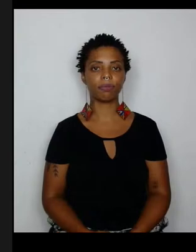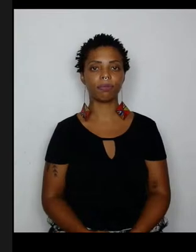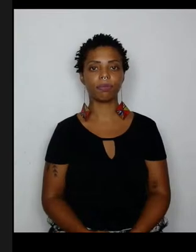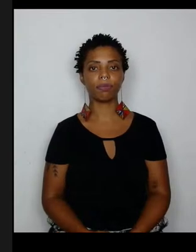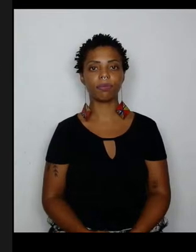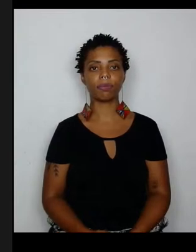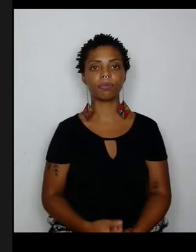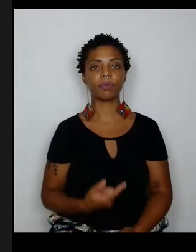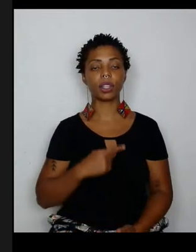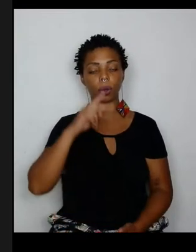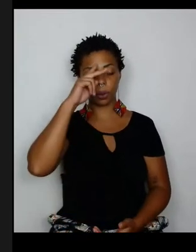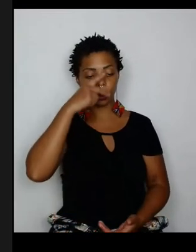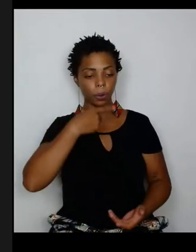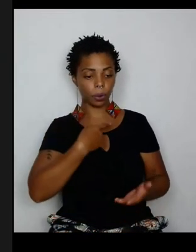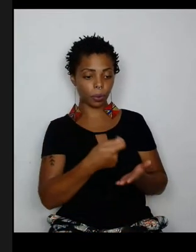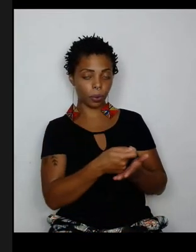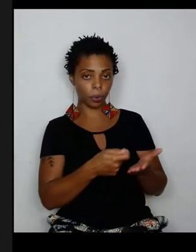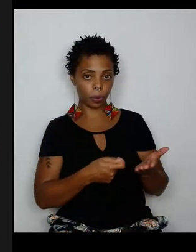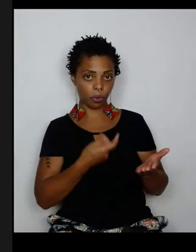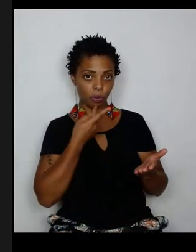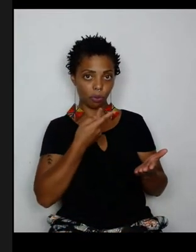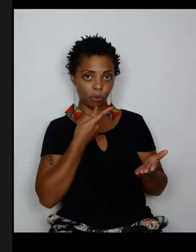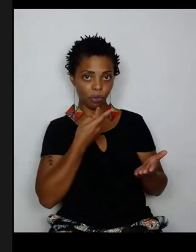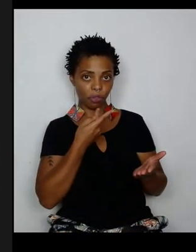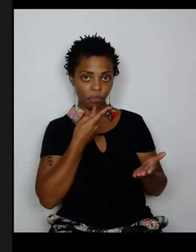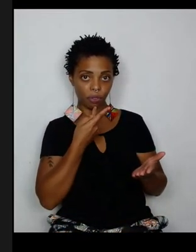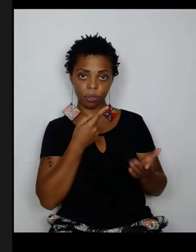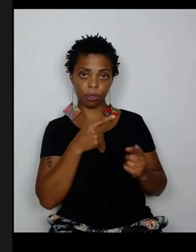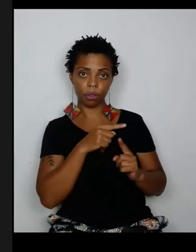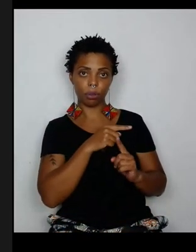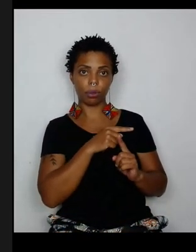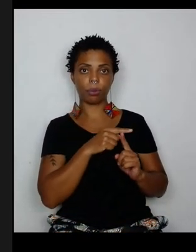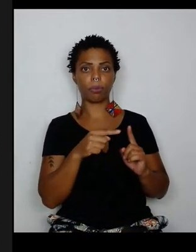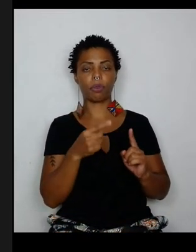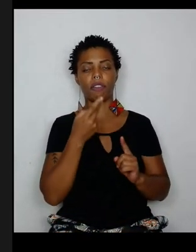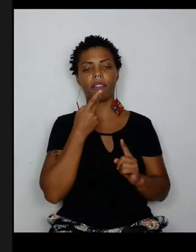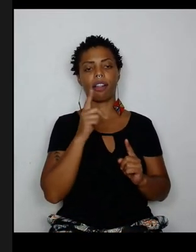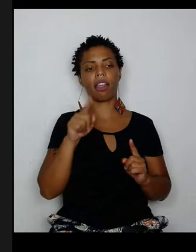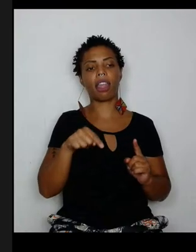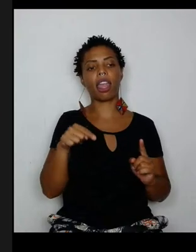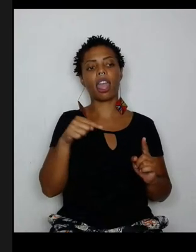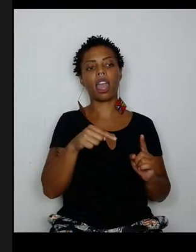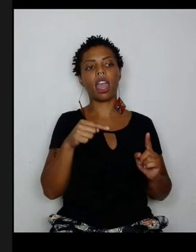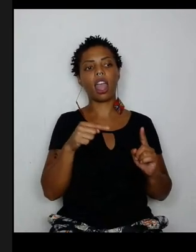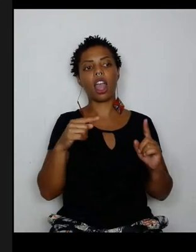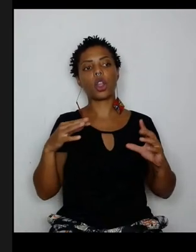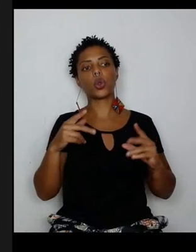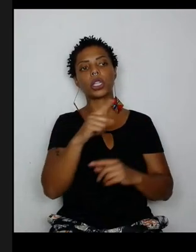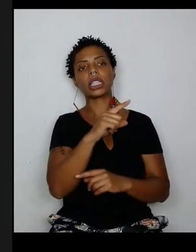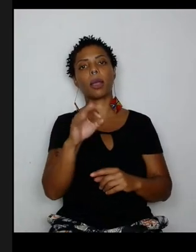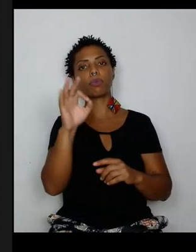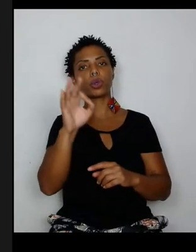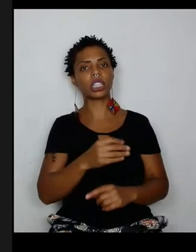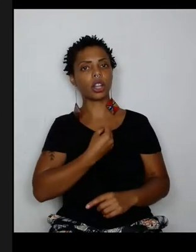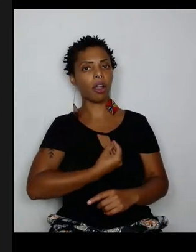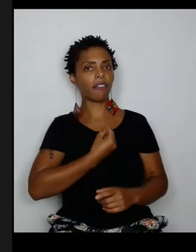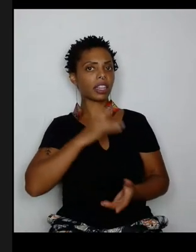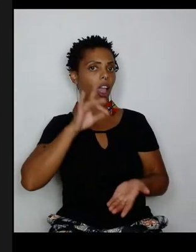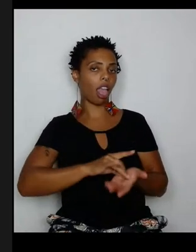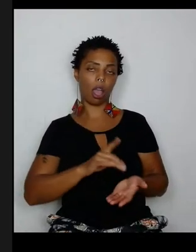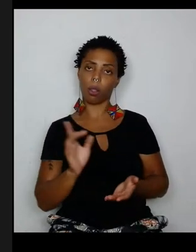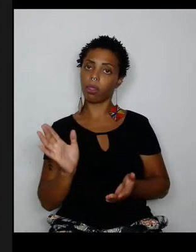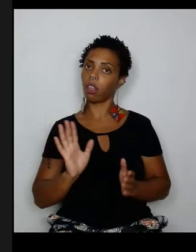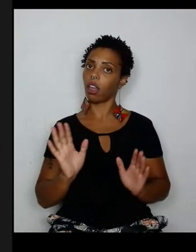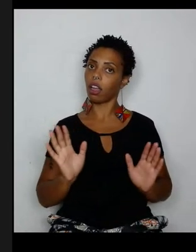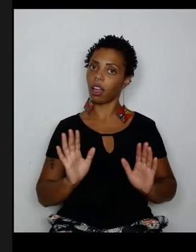as a kind of transparency to the life yes but what is it that you're relying upon then